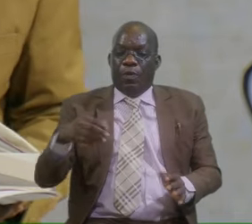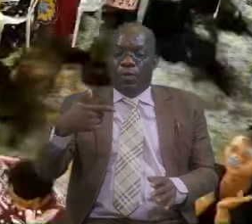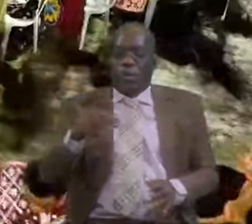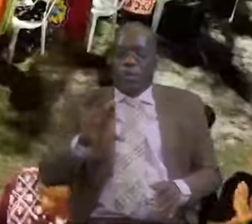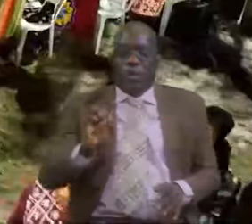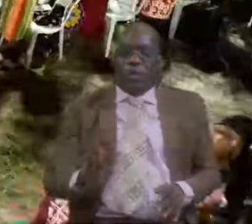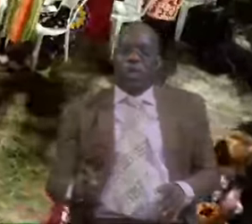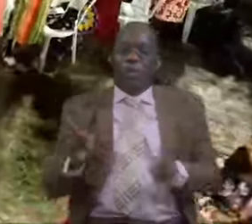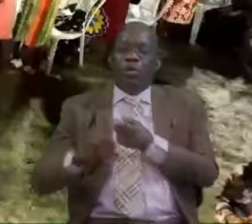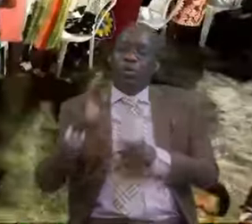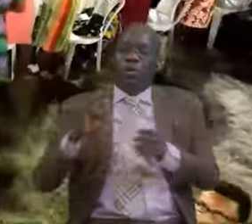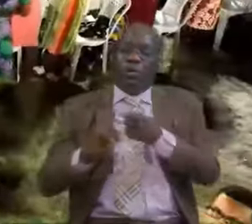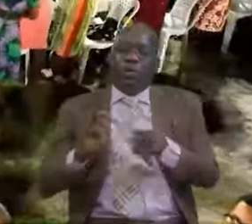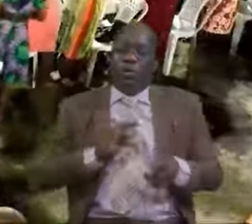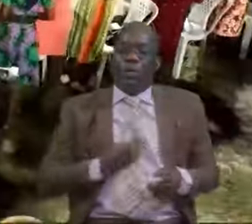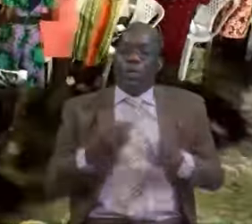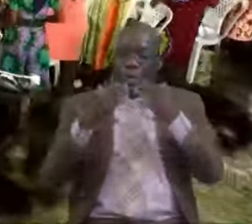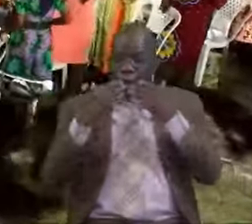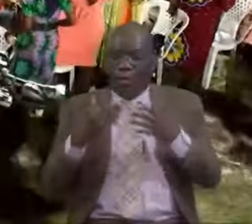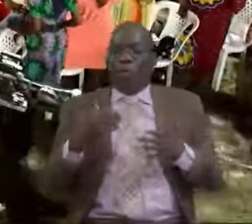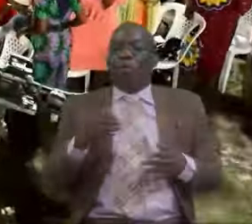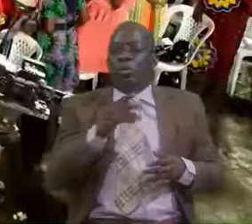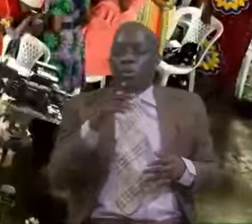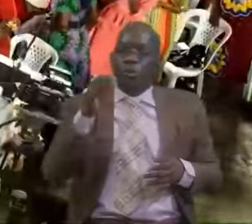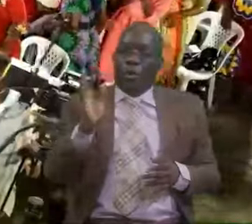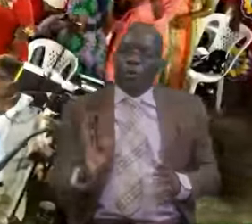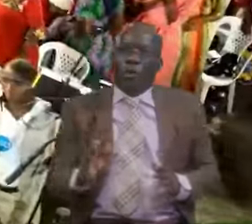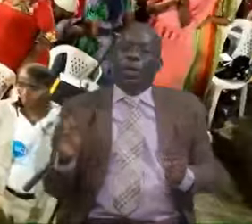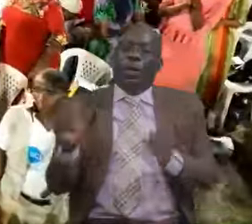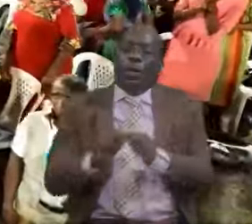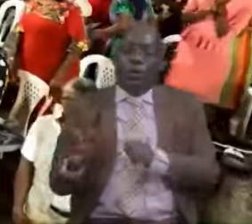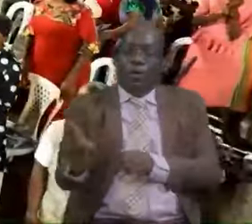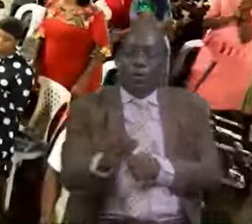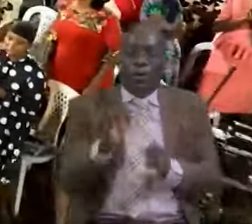Thank you, Pastor. Everybody praise the Lord.